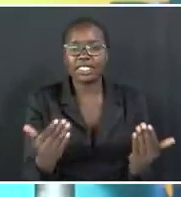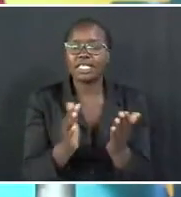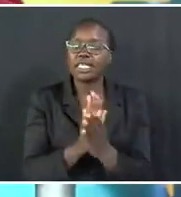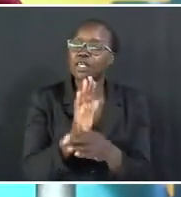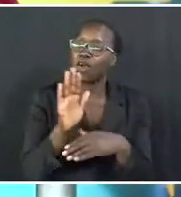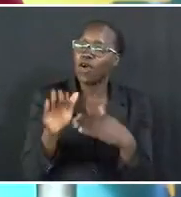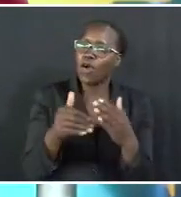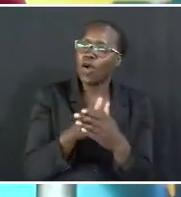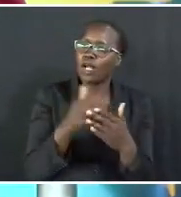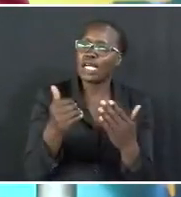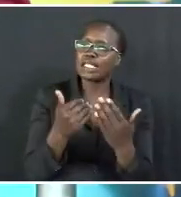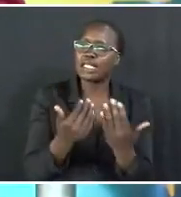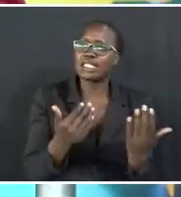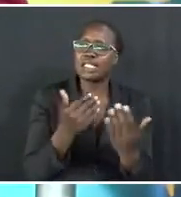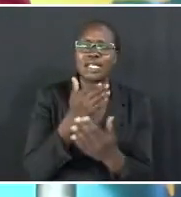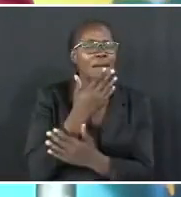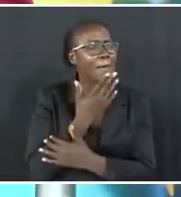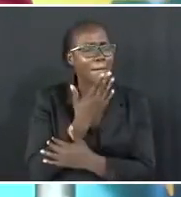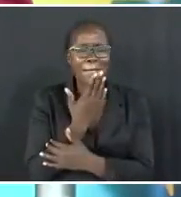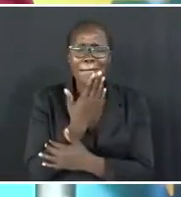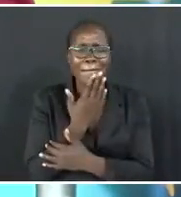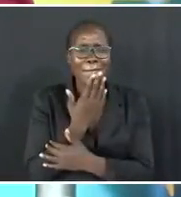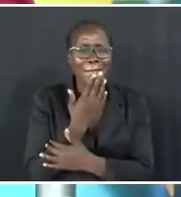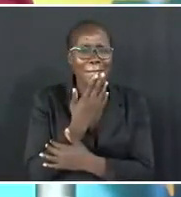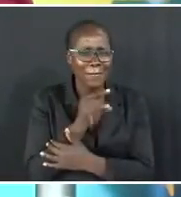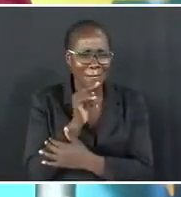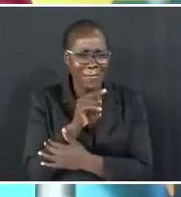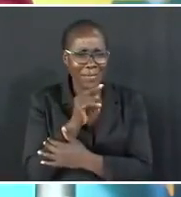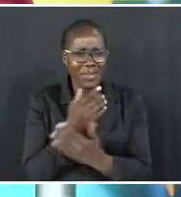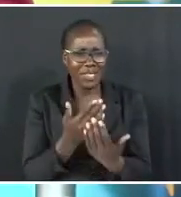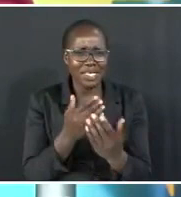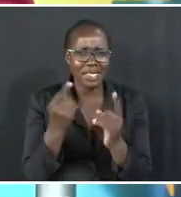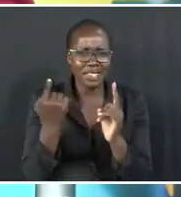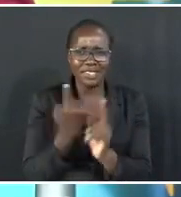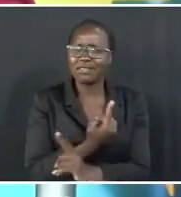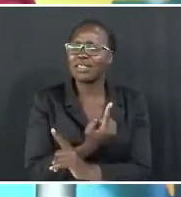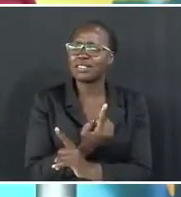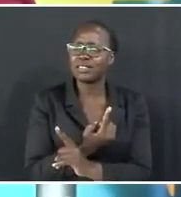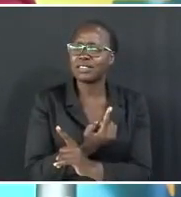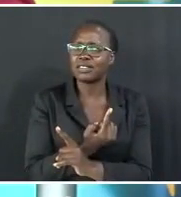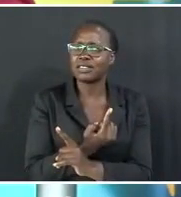other children wondered, this child is so different.